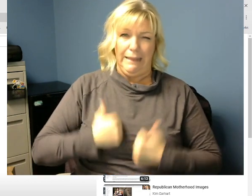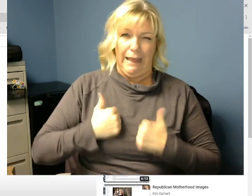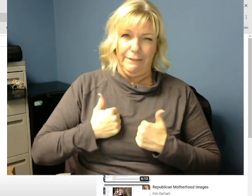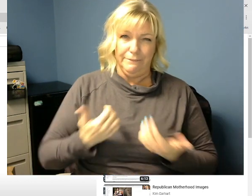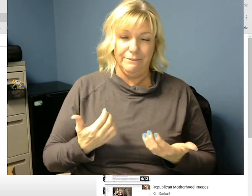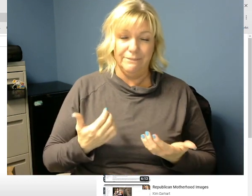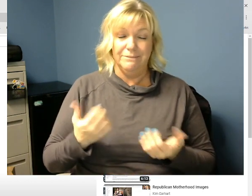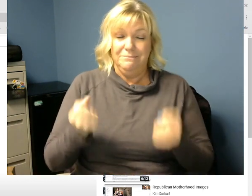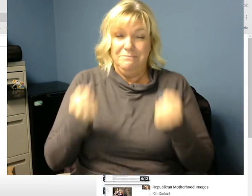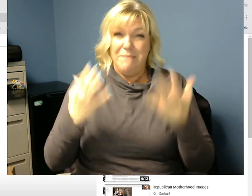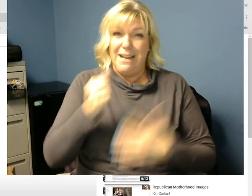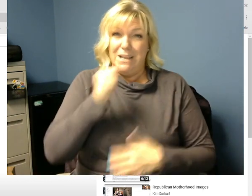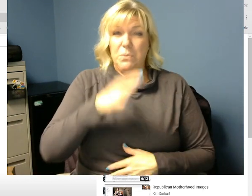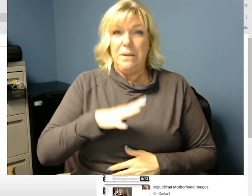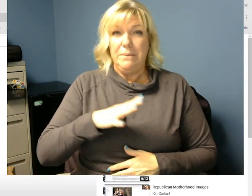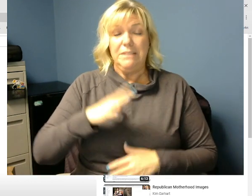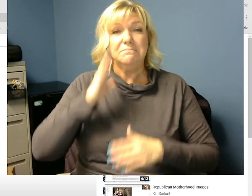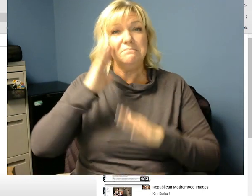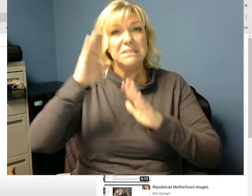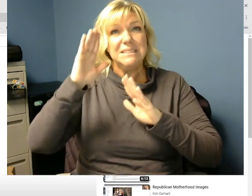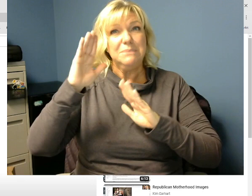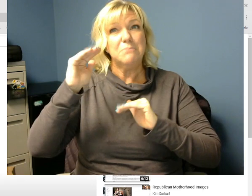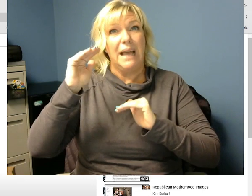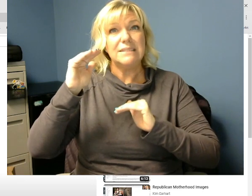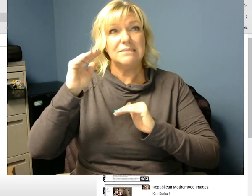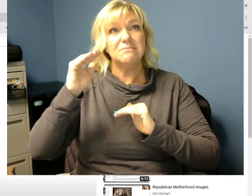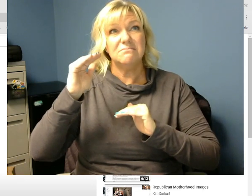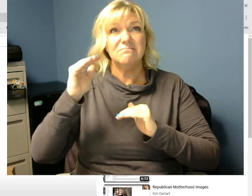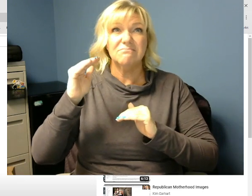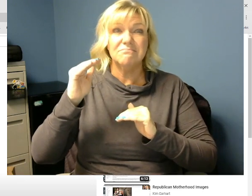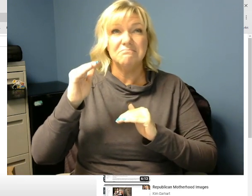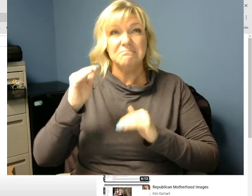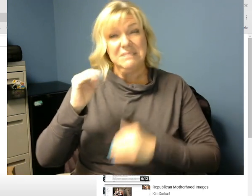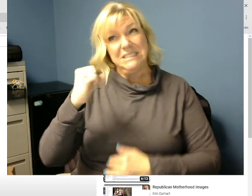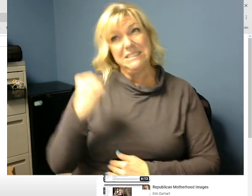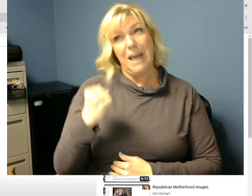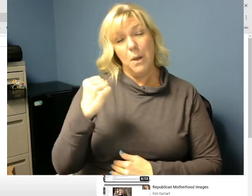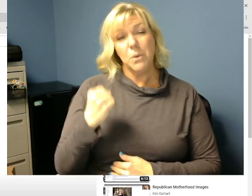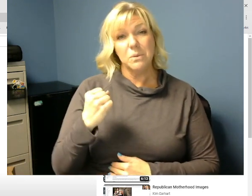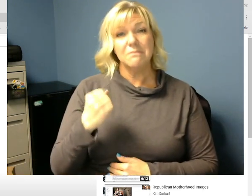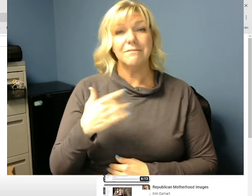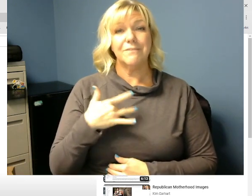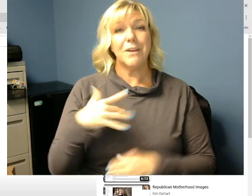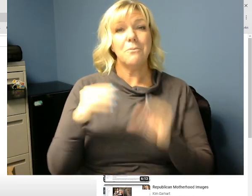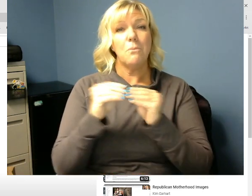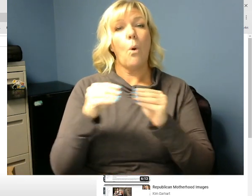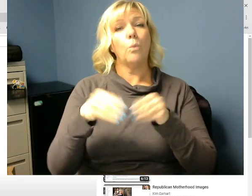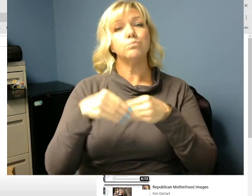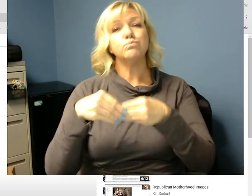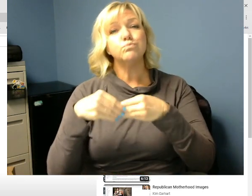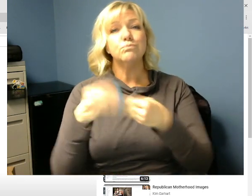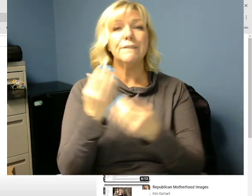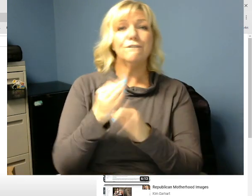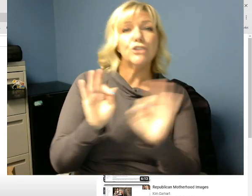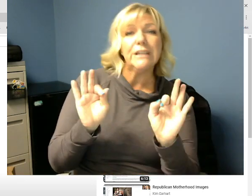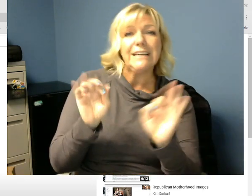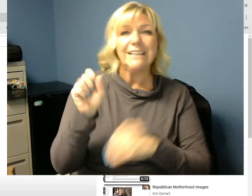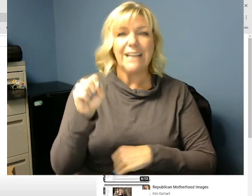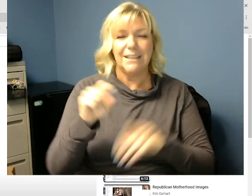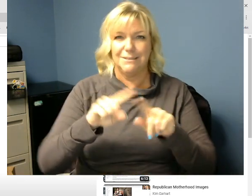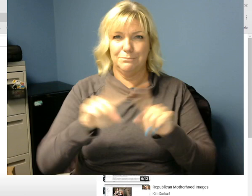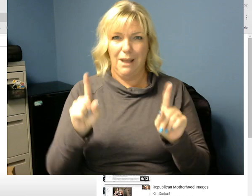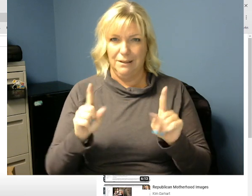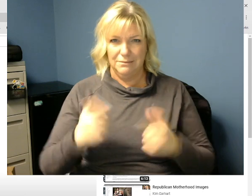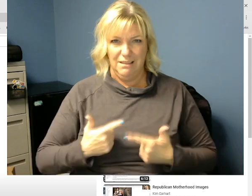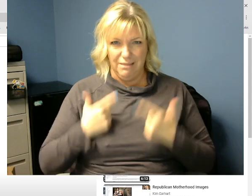not really very good life expectancy. You have got a little bit more freedom if you head south, but not a lot